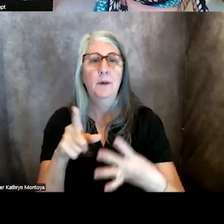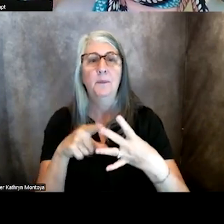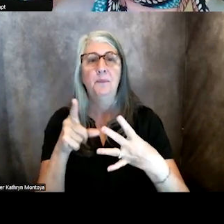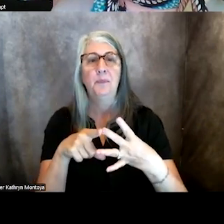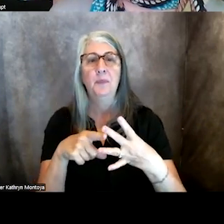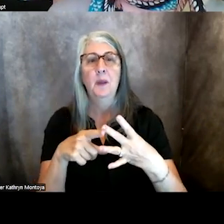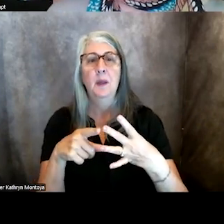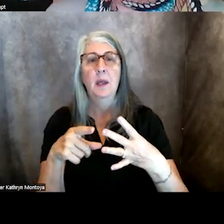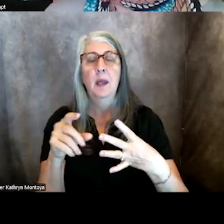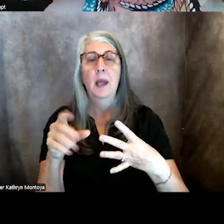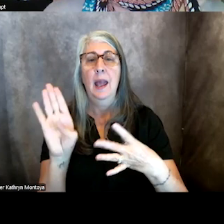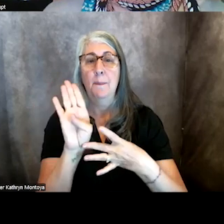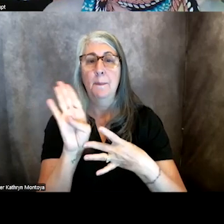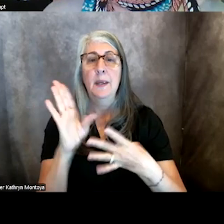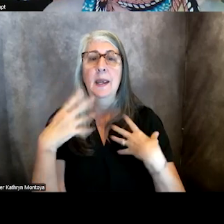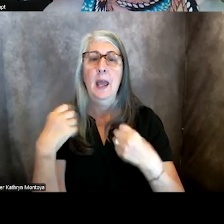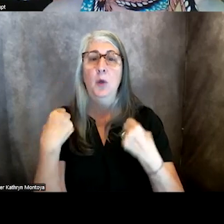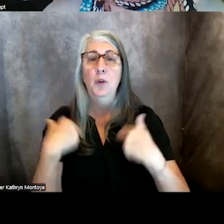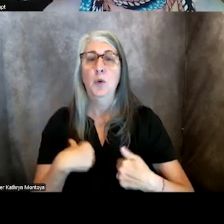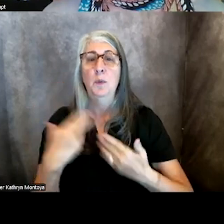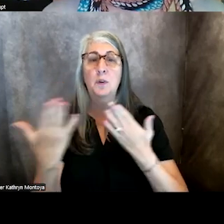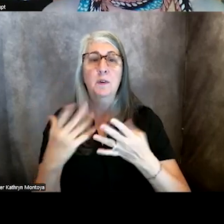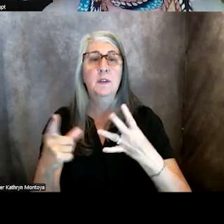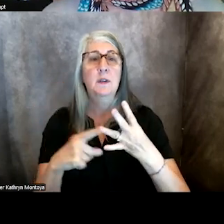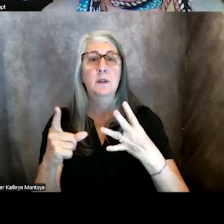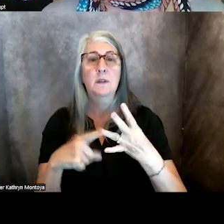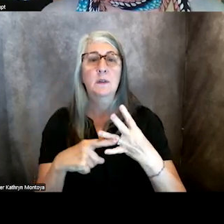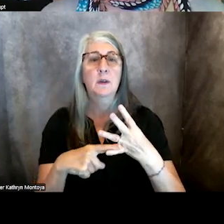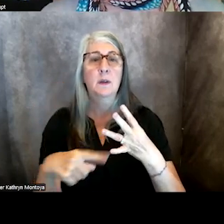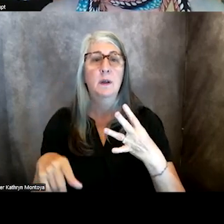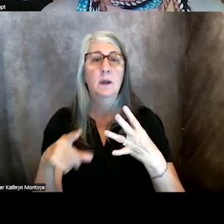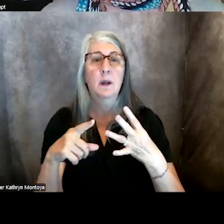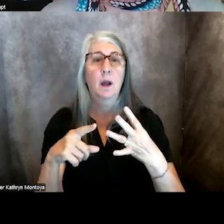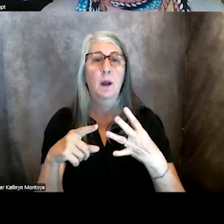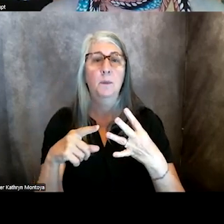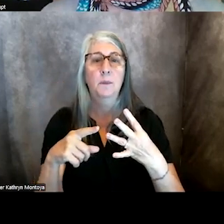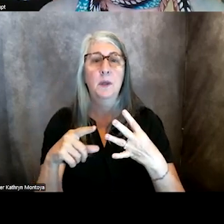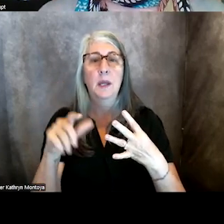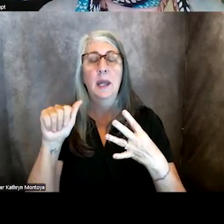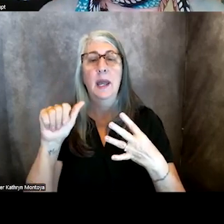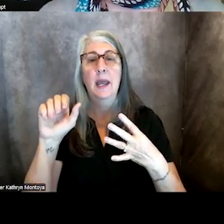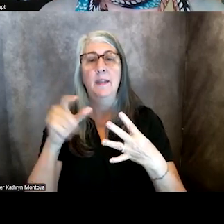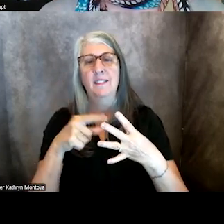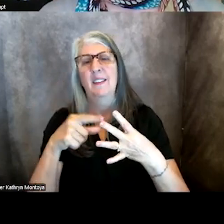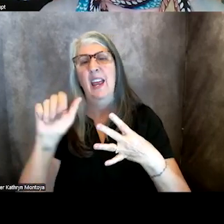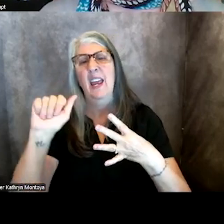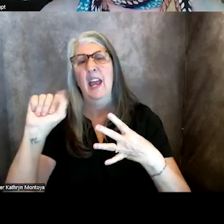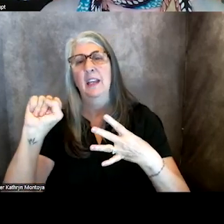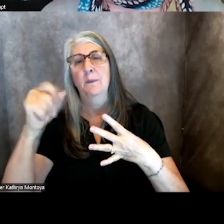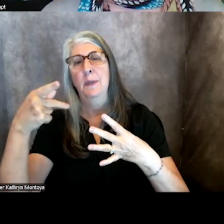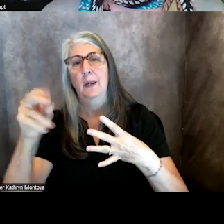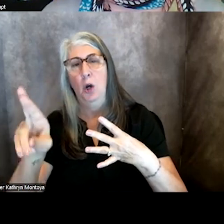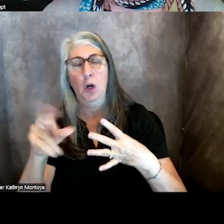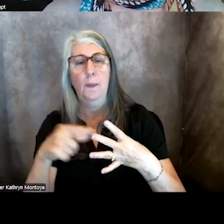the Assistant Secretary for Preparedness and Response, otherwise known as ASPR, FEMA under